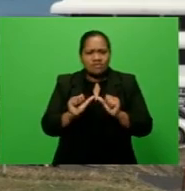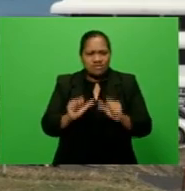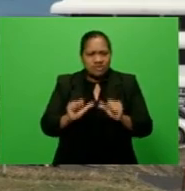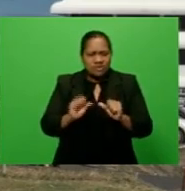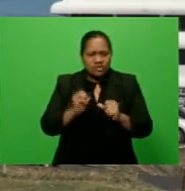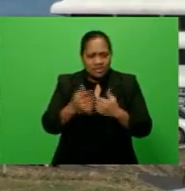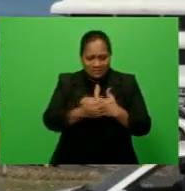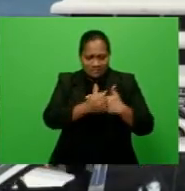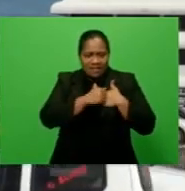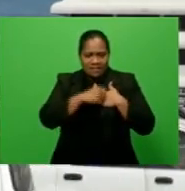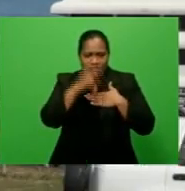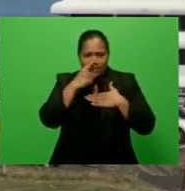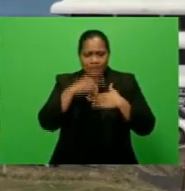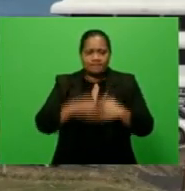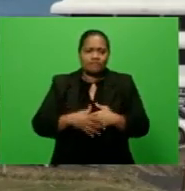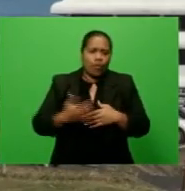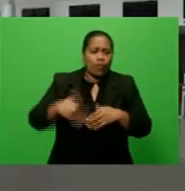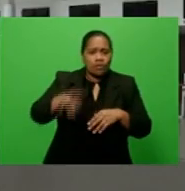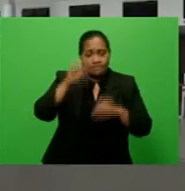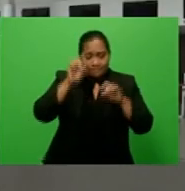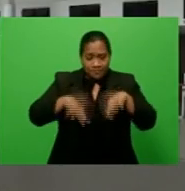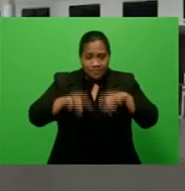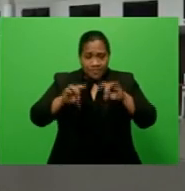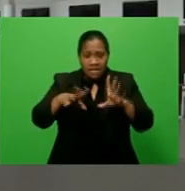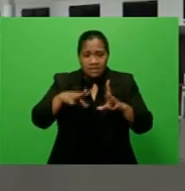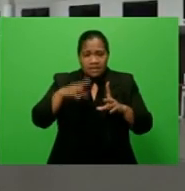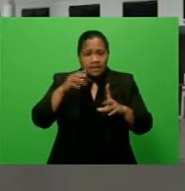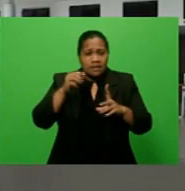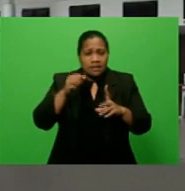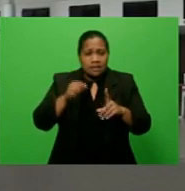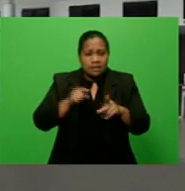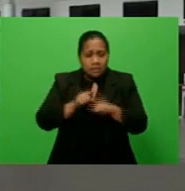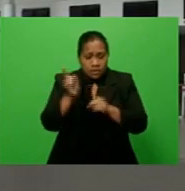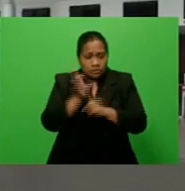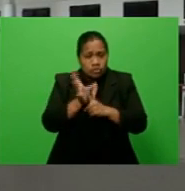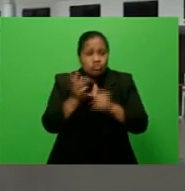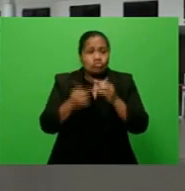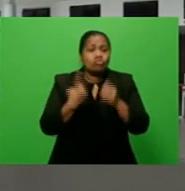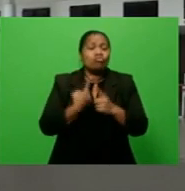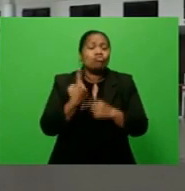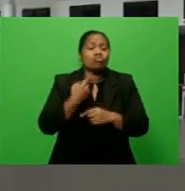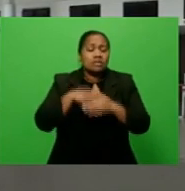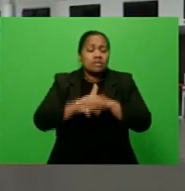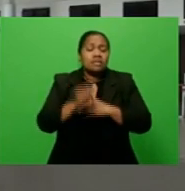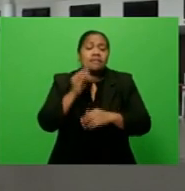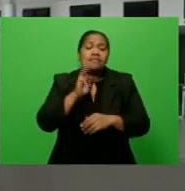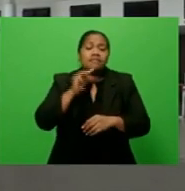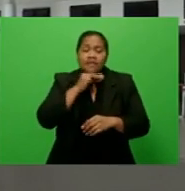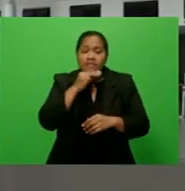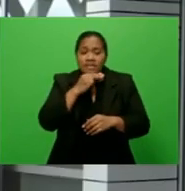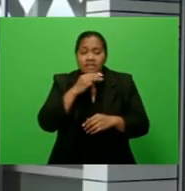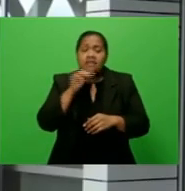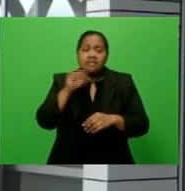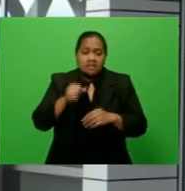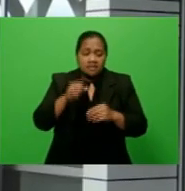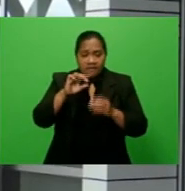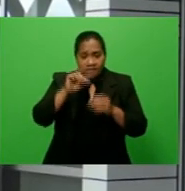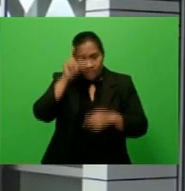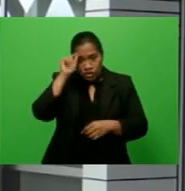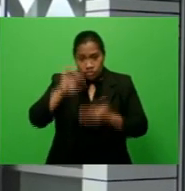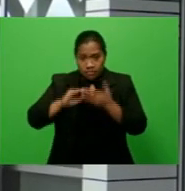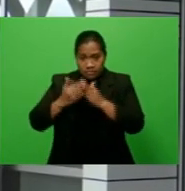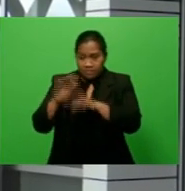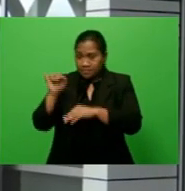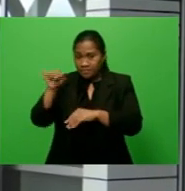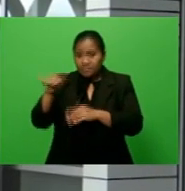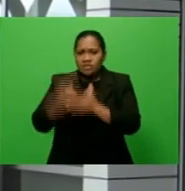all Australians, particularly those in Melbourne at the moment, and also, of course, with the Fijian community there. Obviously, it's a very